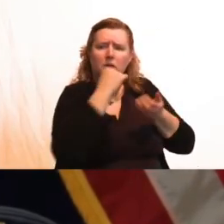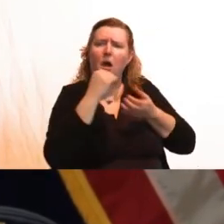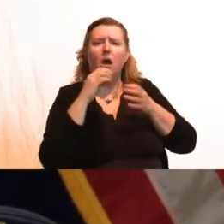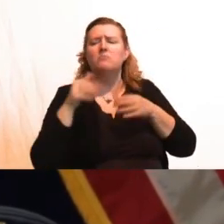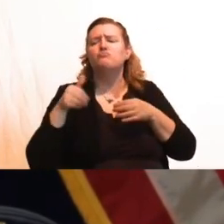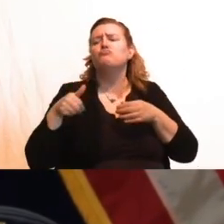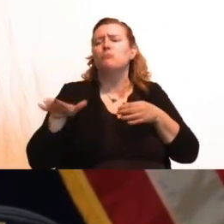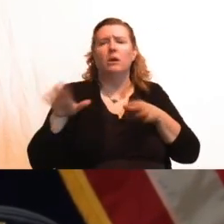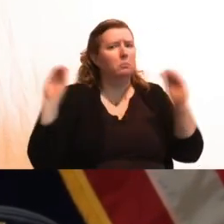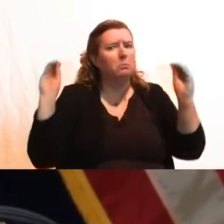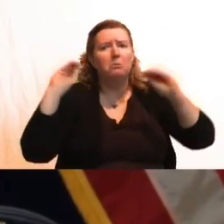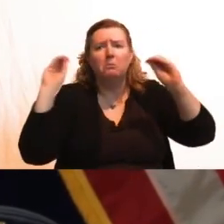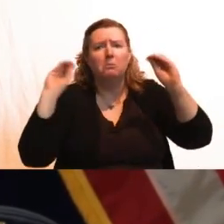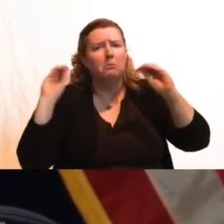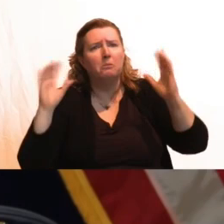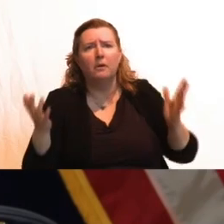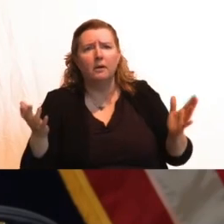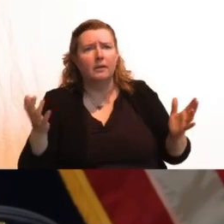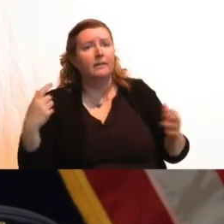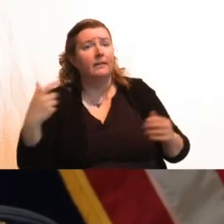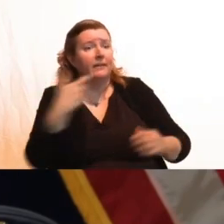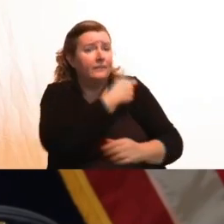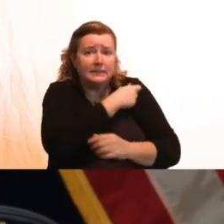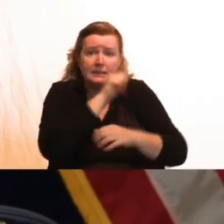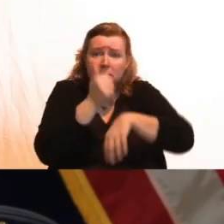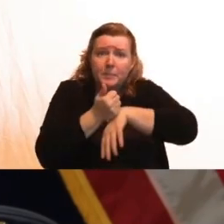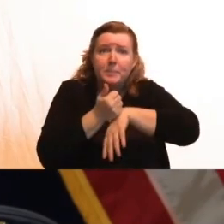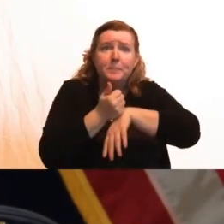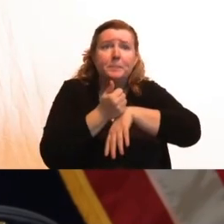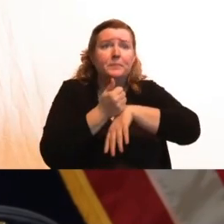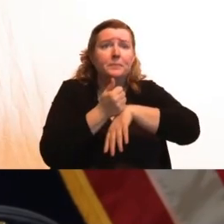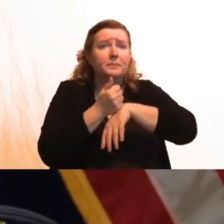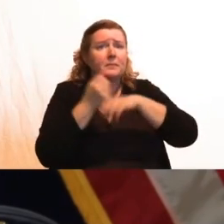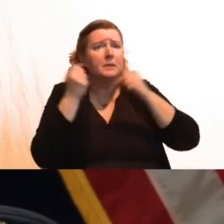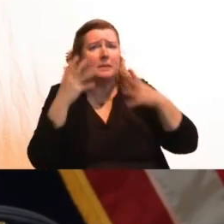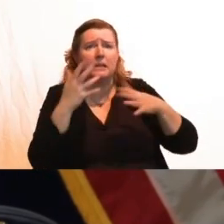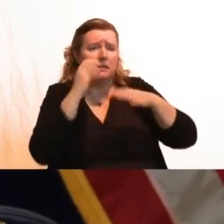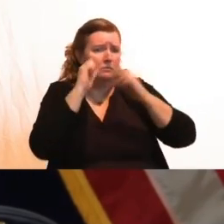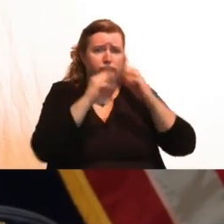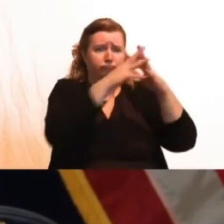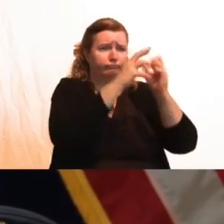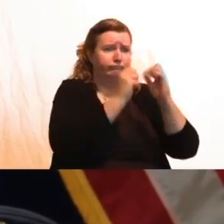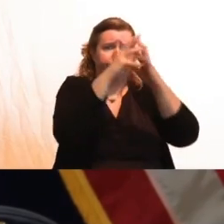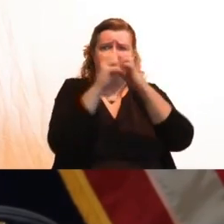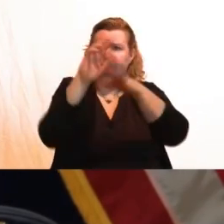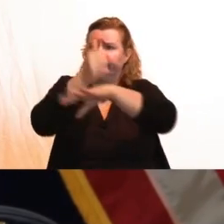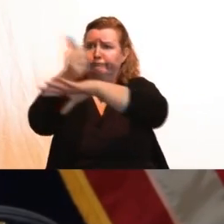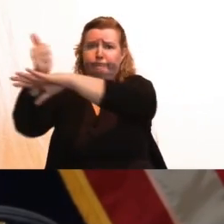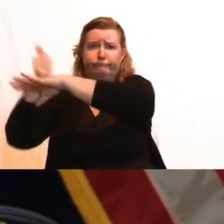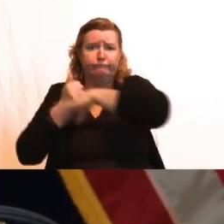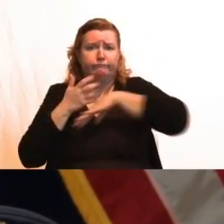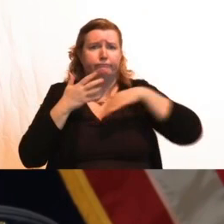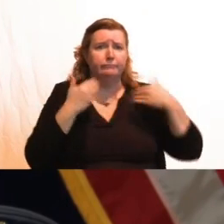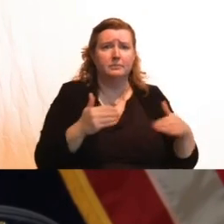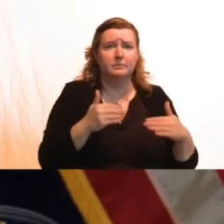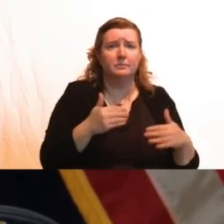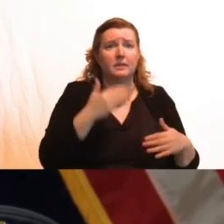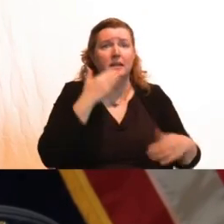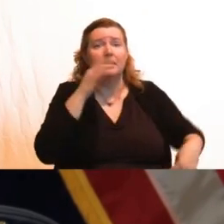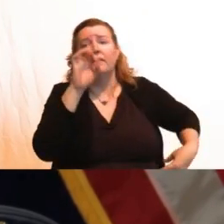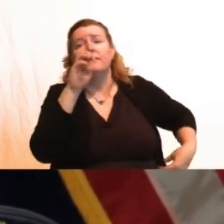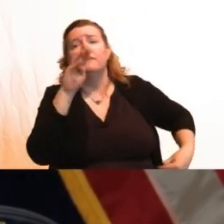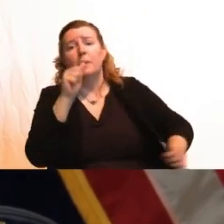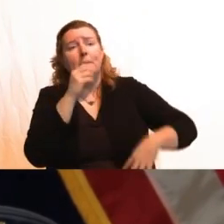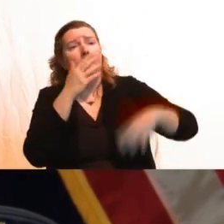few more thanks. FEMA, can't say enough about that relationship, which was phenomenal. I think it serves between us